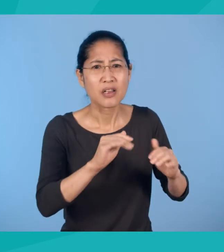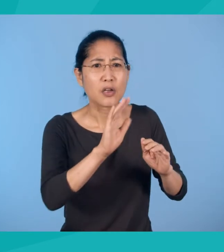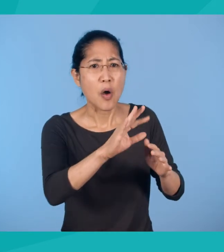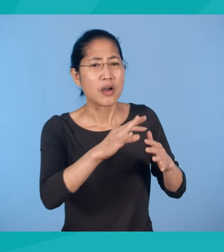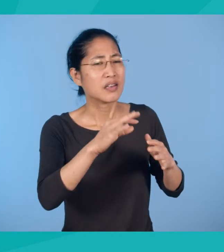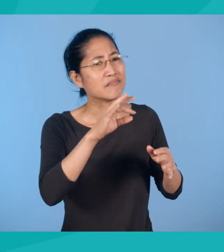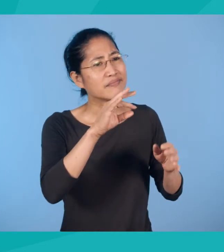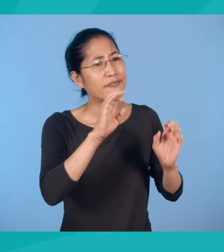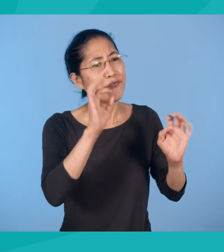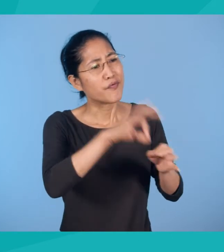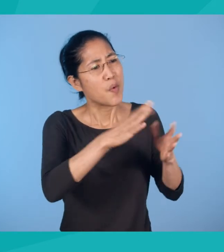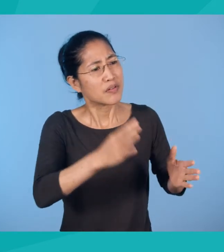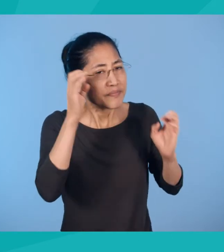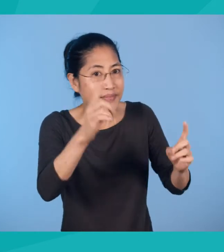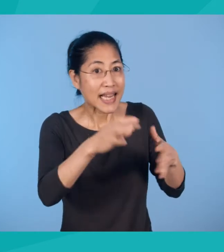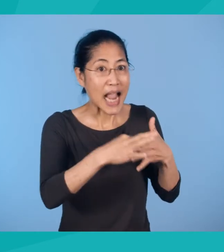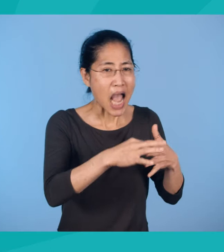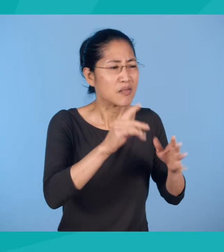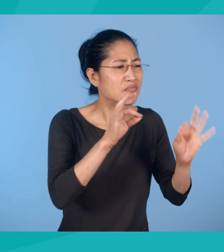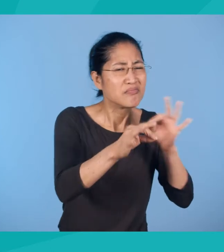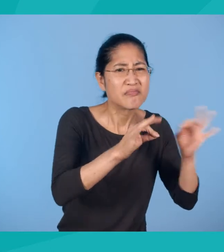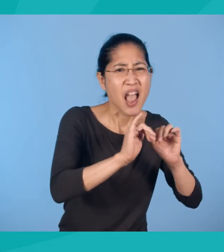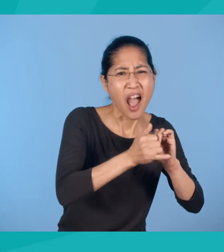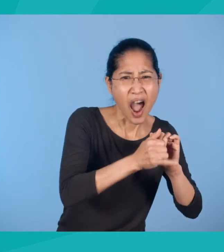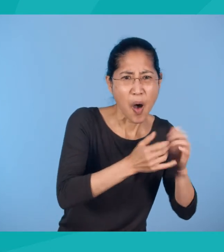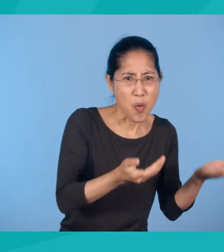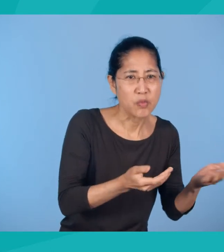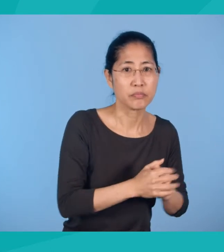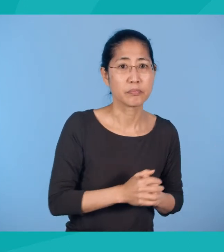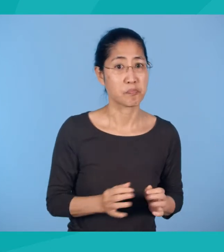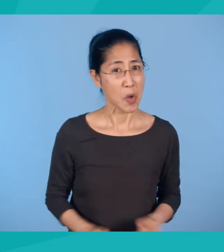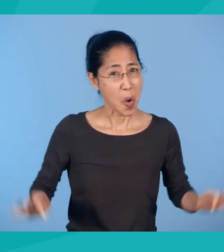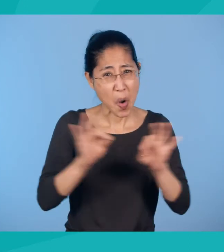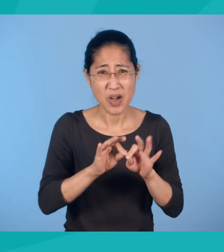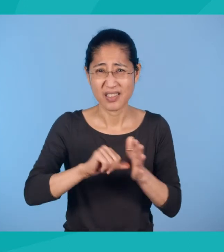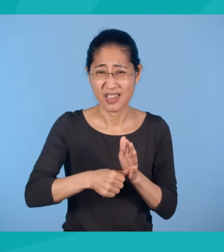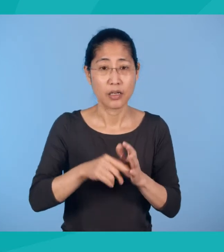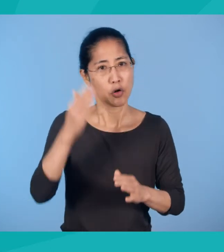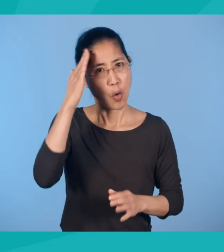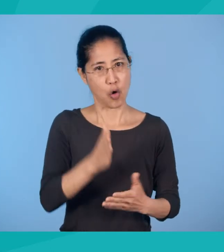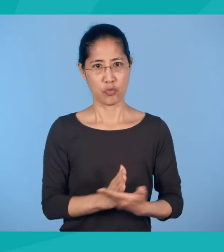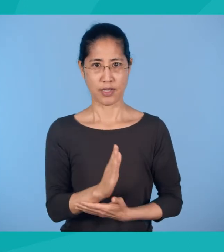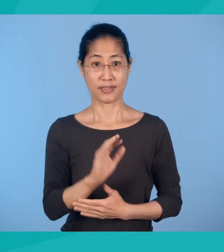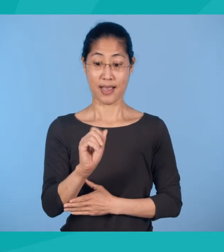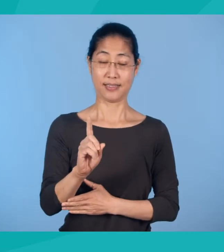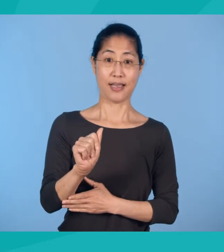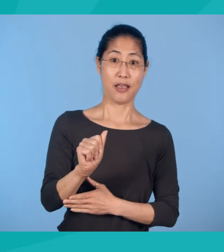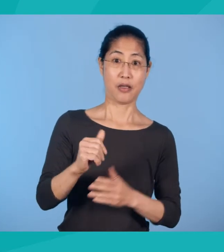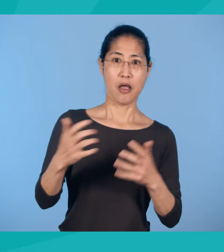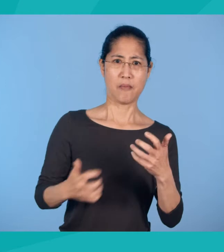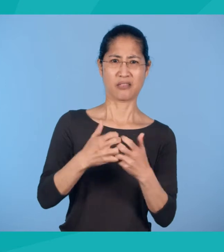ballot. It's important to know your rights at the polls. Voting locations must be compliant with the Americans with Disabilities Act and set